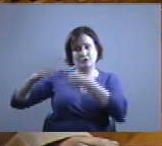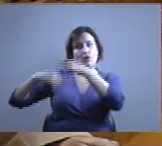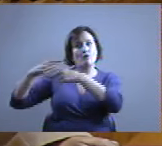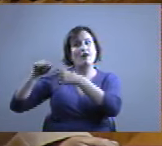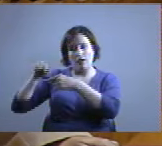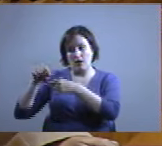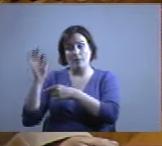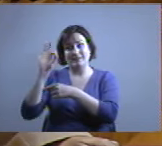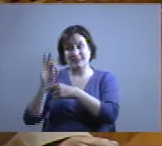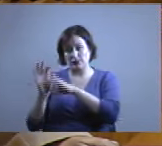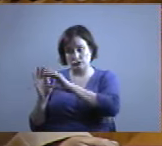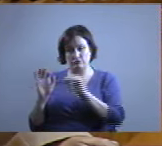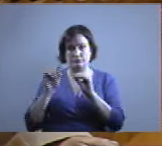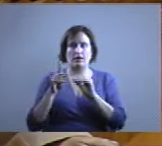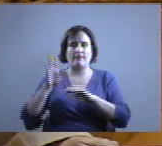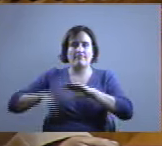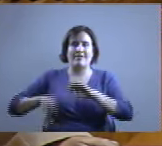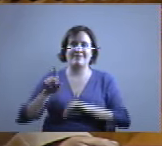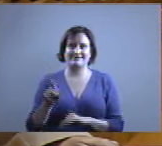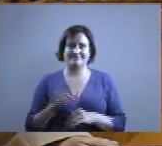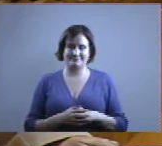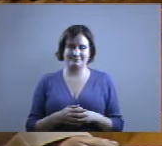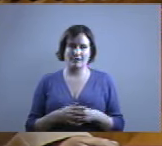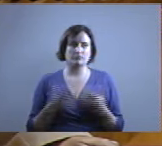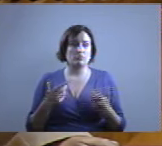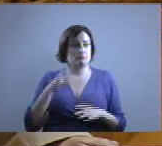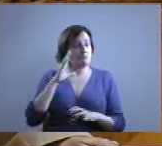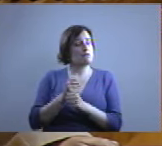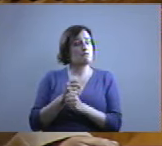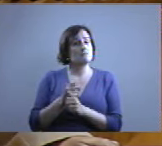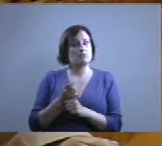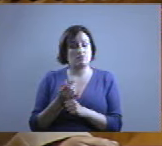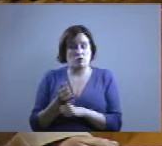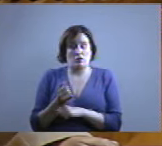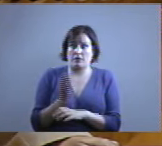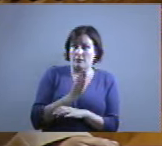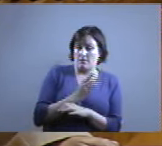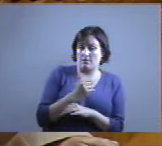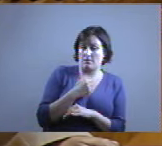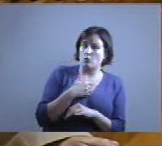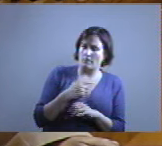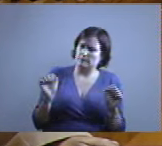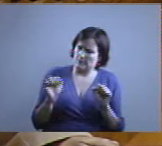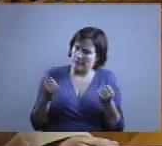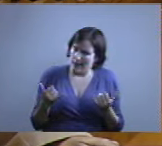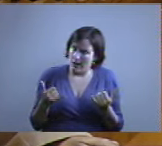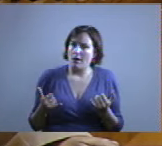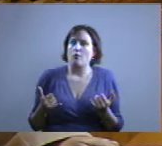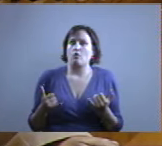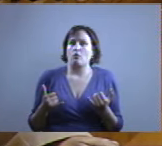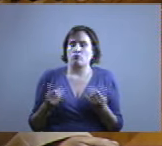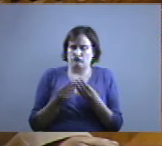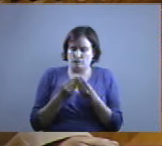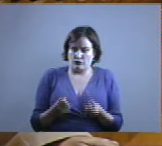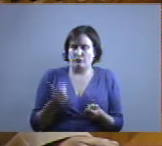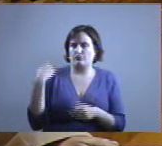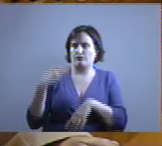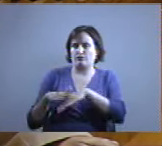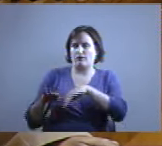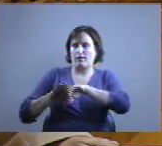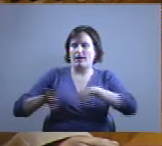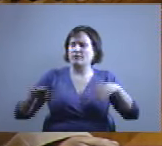inflation, is a very progressive move. I personally believe that the earlier we as society deal with the negative effect of apartheid, the better for our